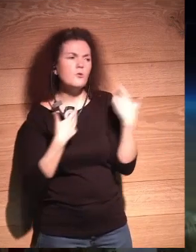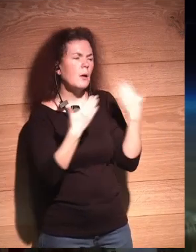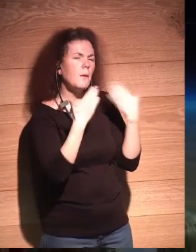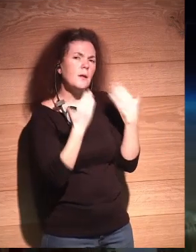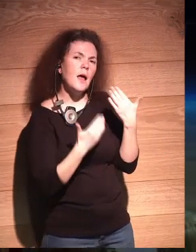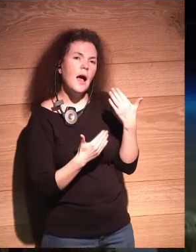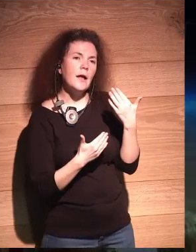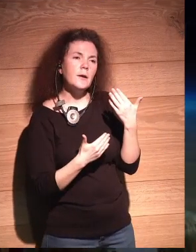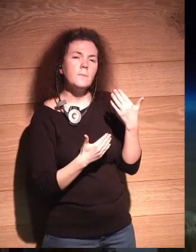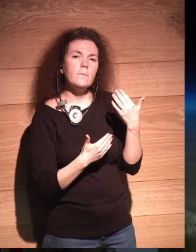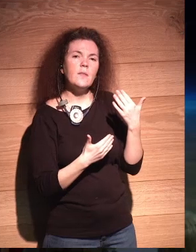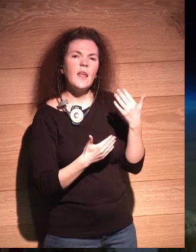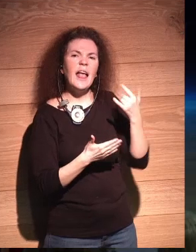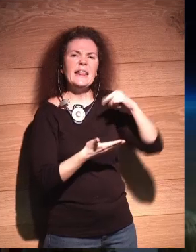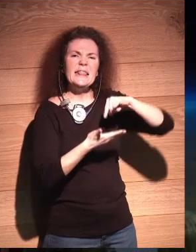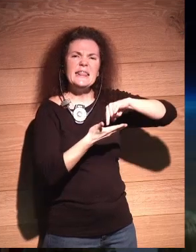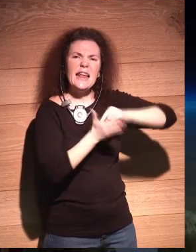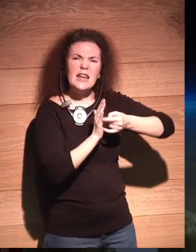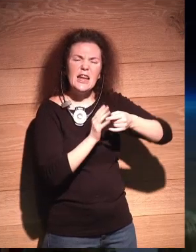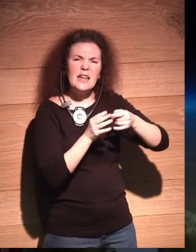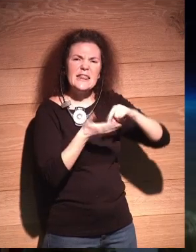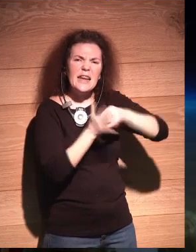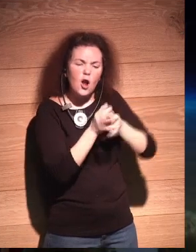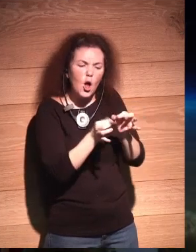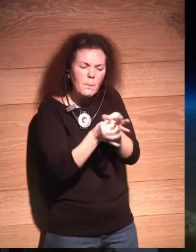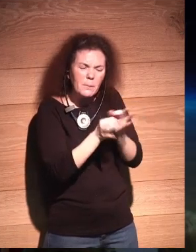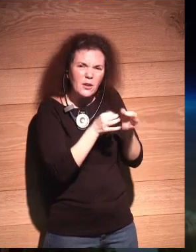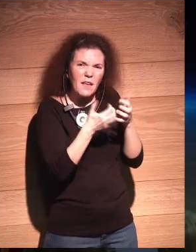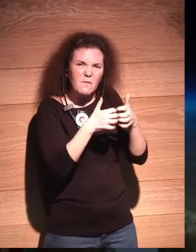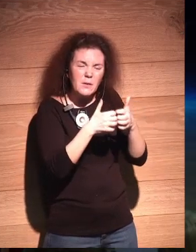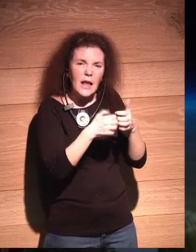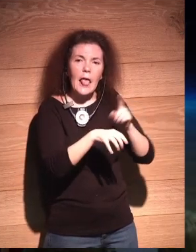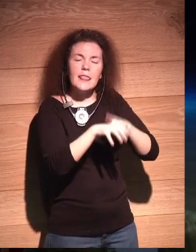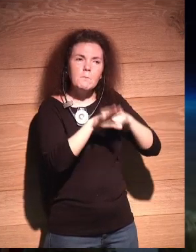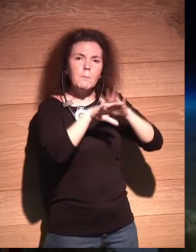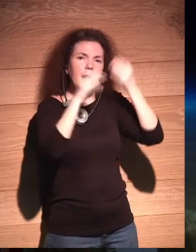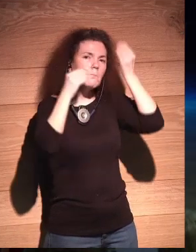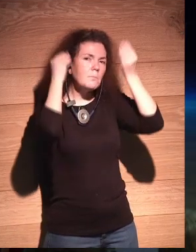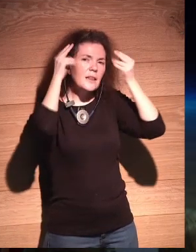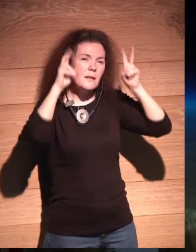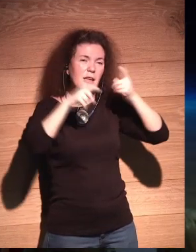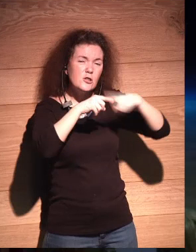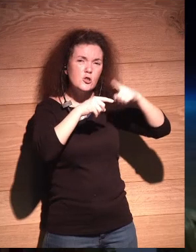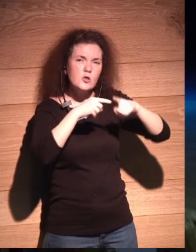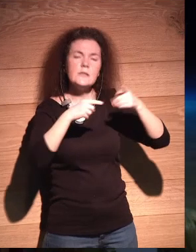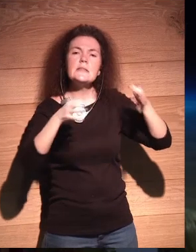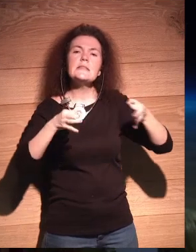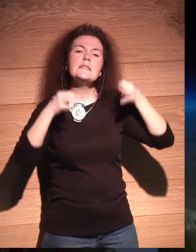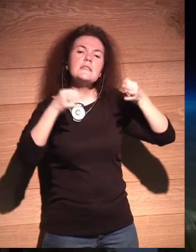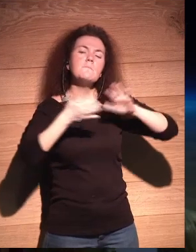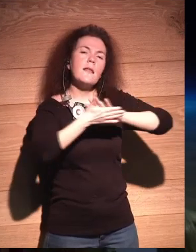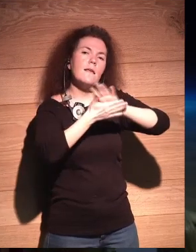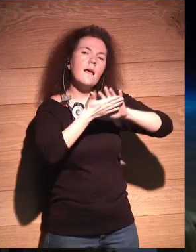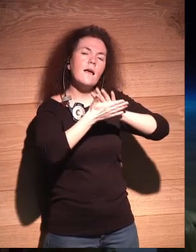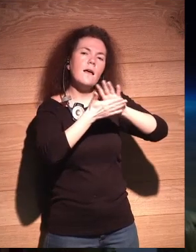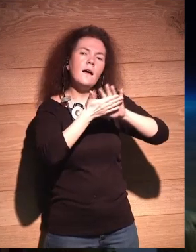the kind of like dreamers there, and they have more time to think about things. And so they were always talking about,